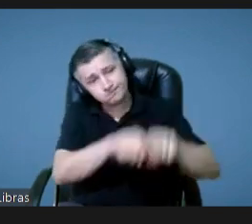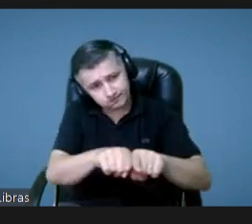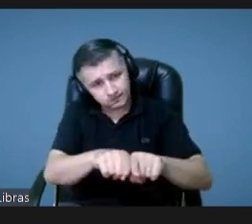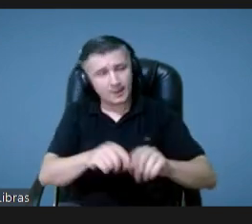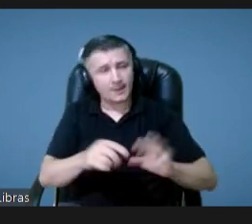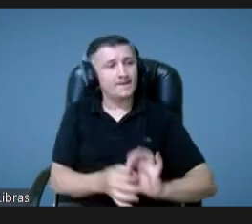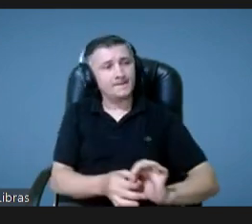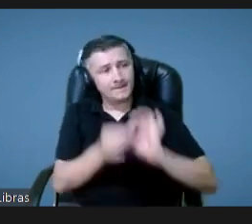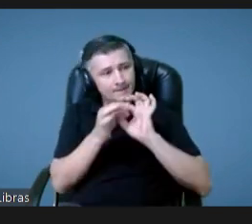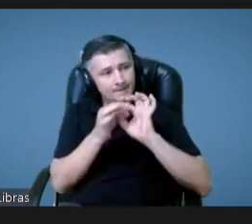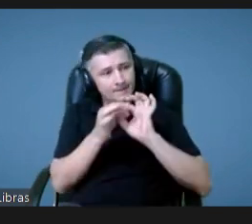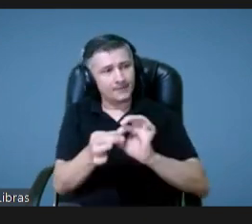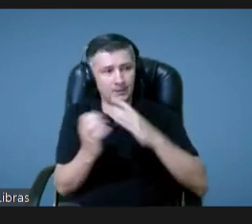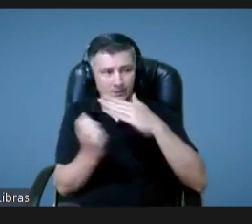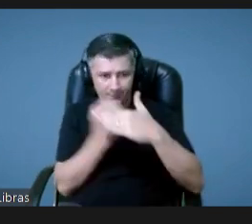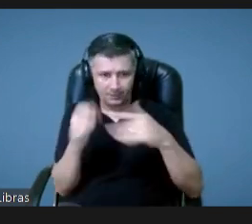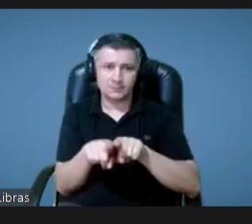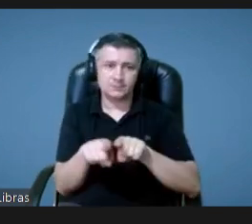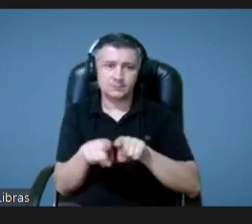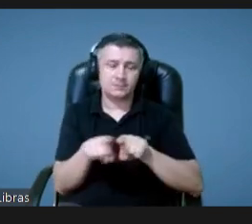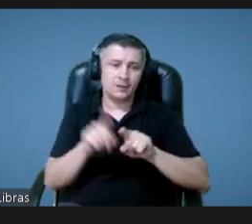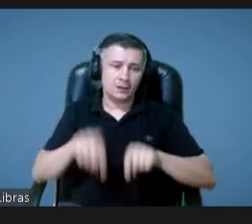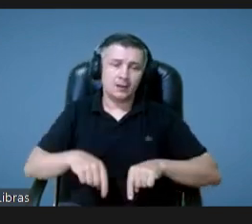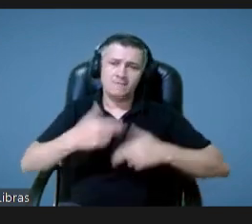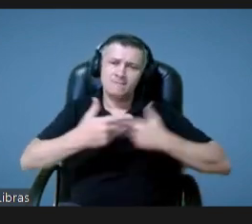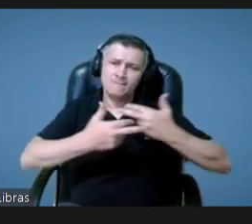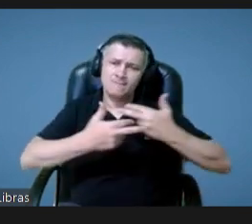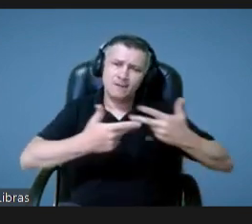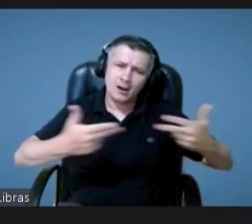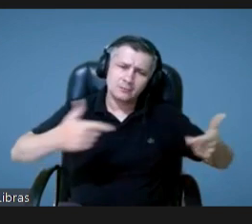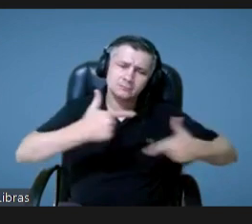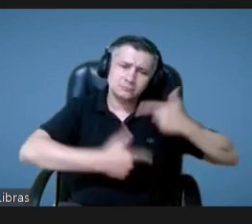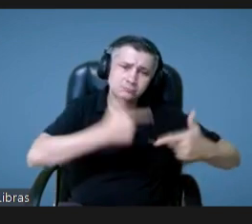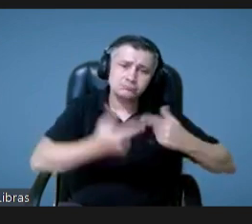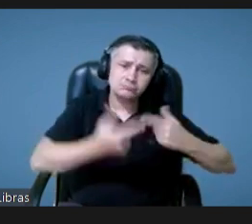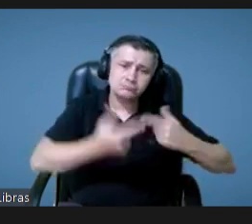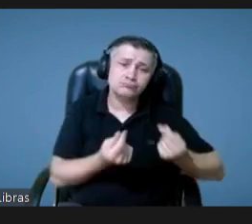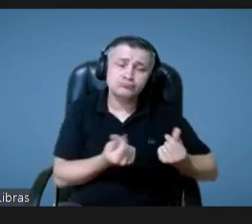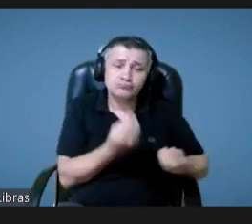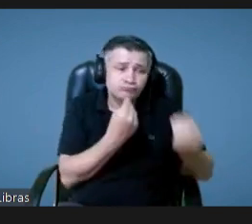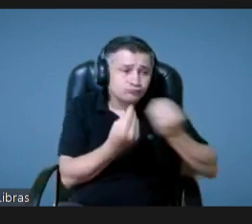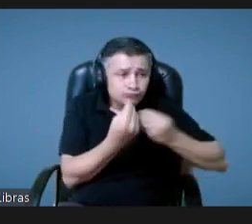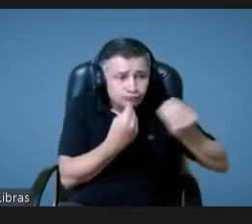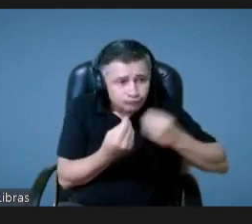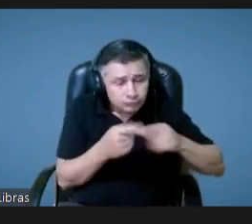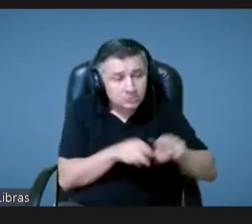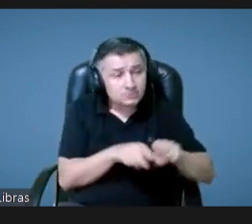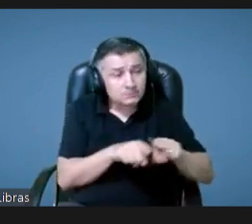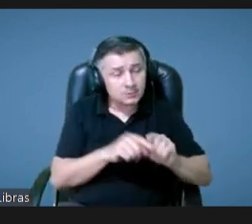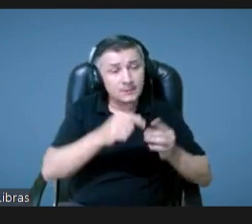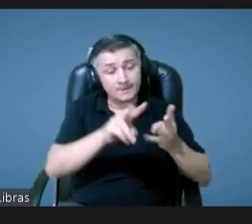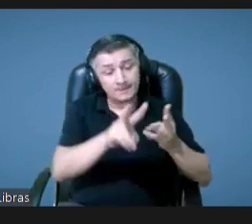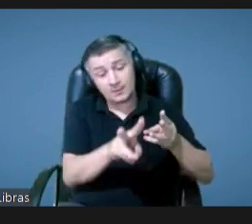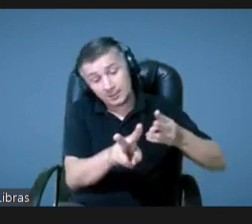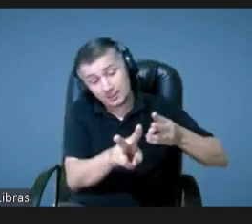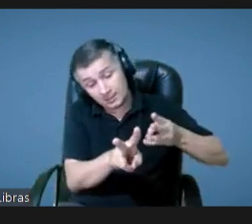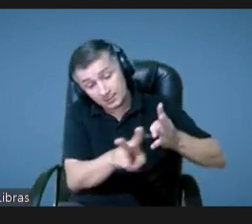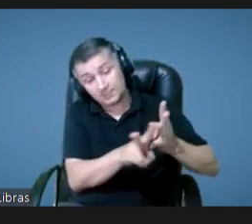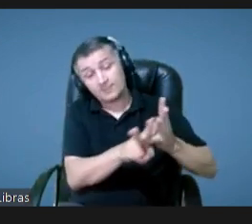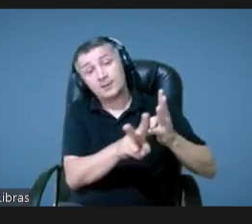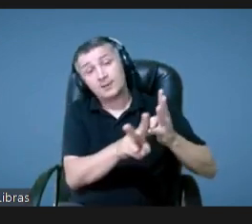working to improve our development business, but also